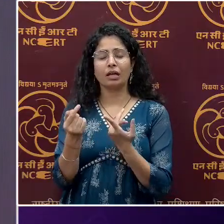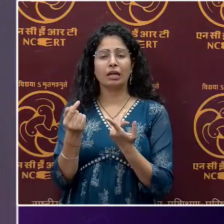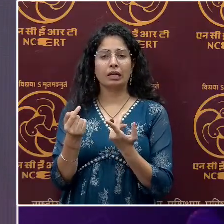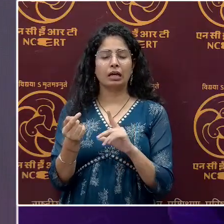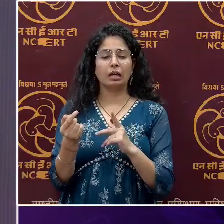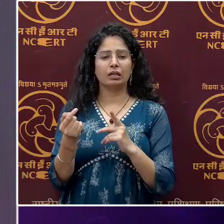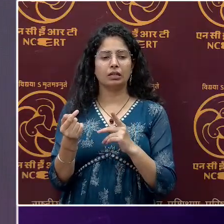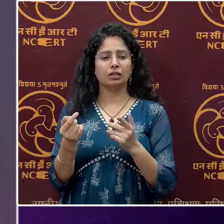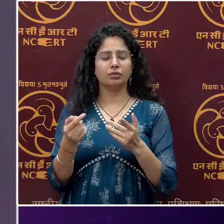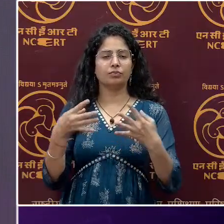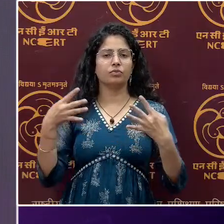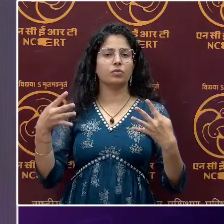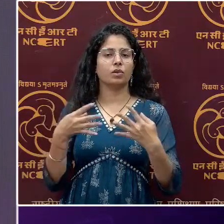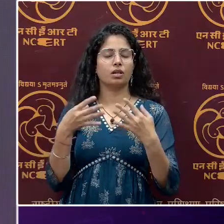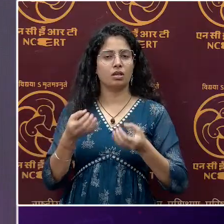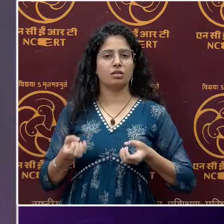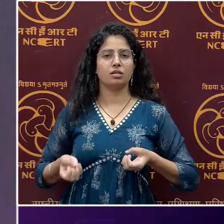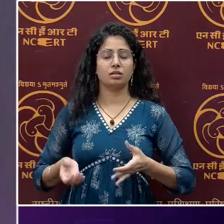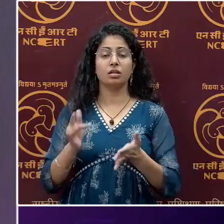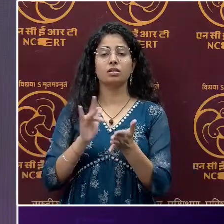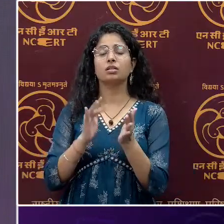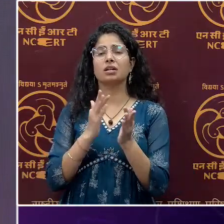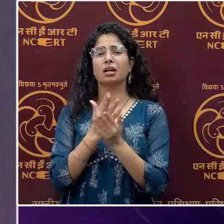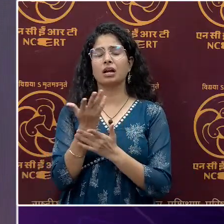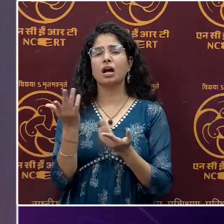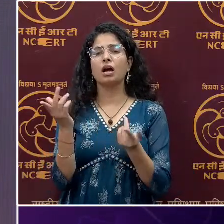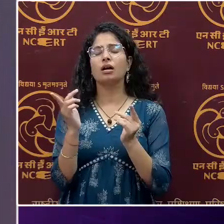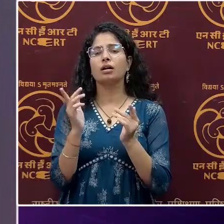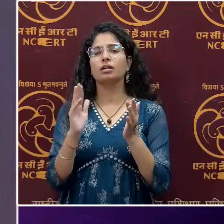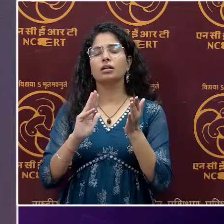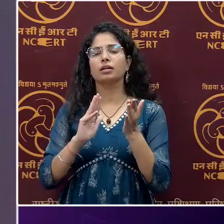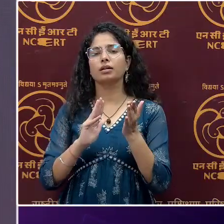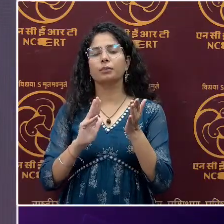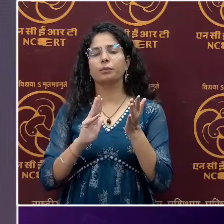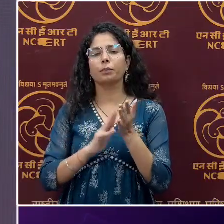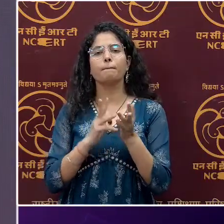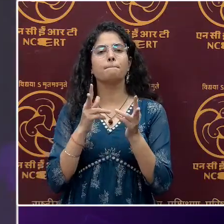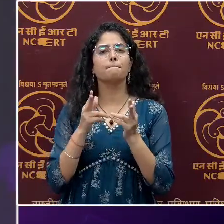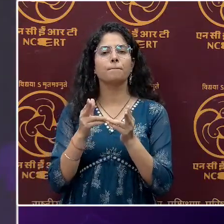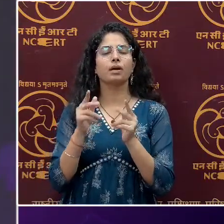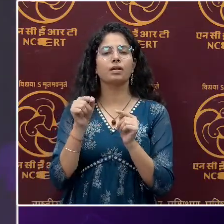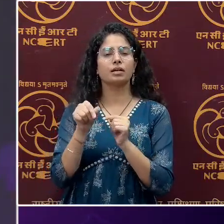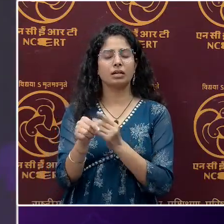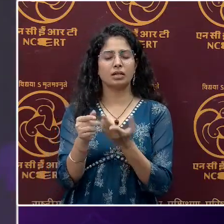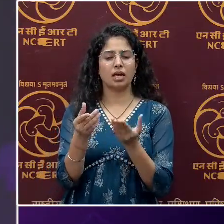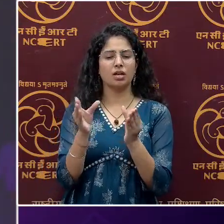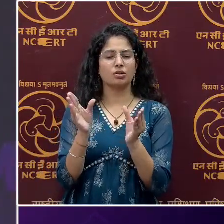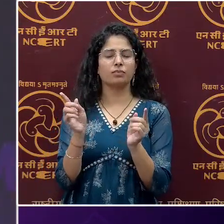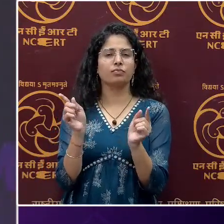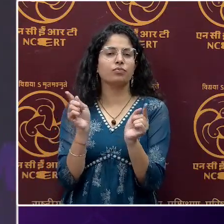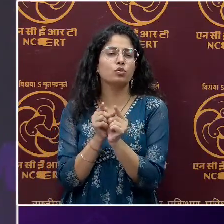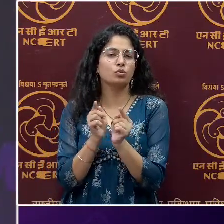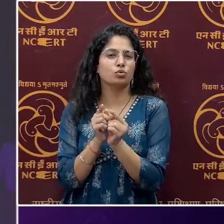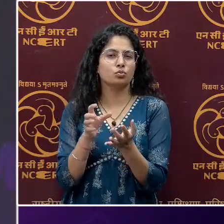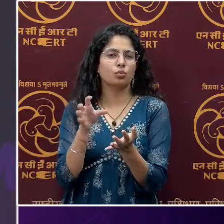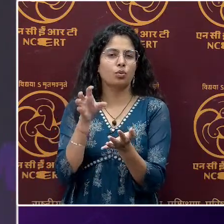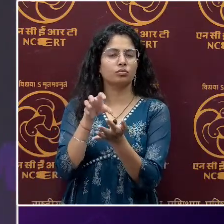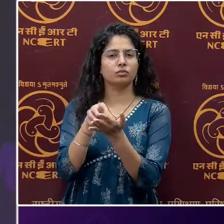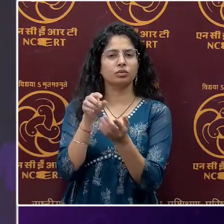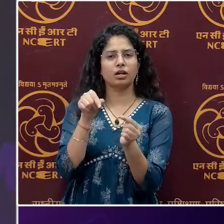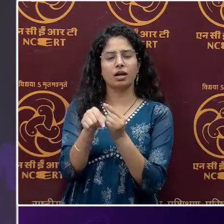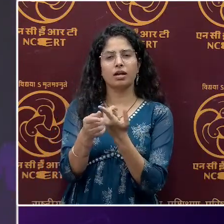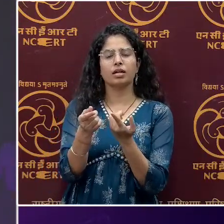started from Meerut, a very small town in Meerut. There are people who revolted against East India Company.